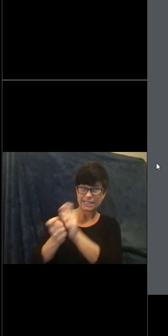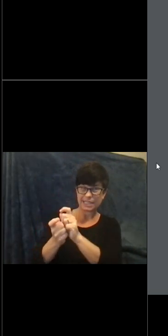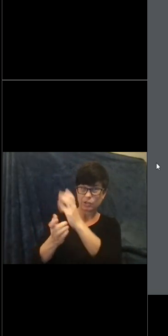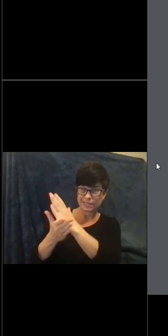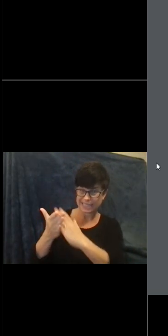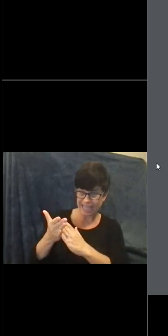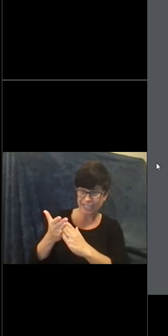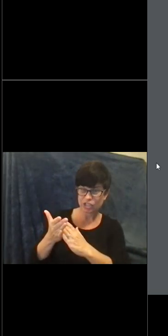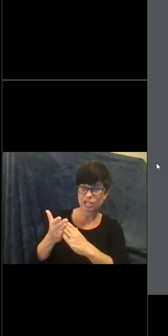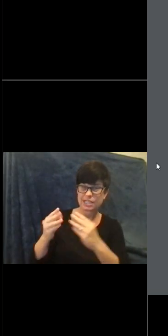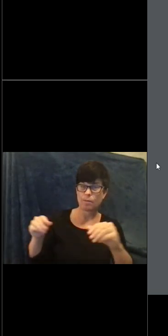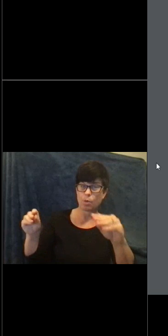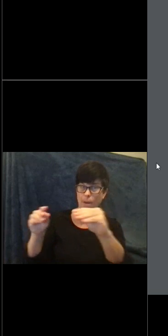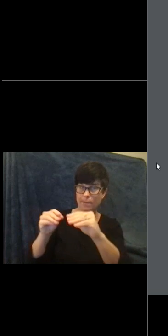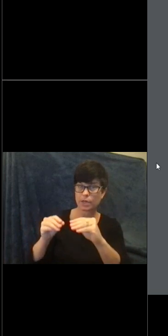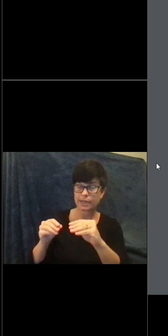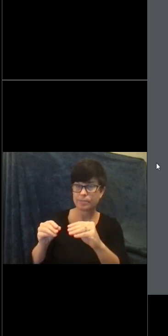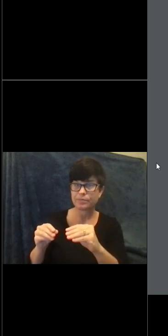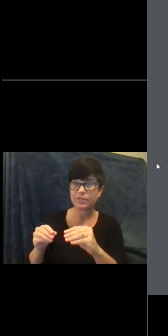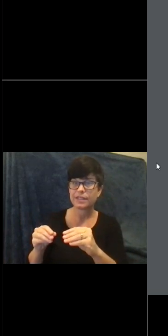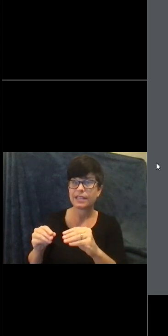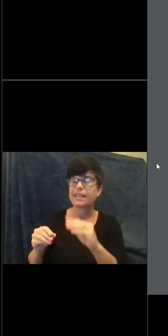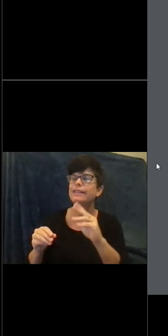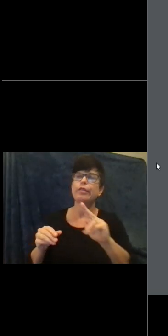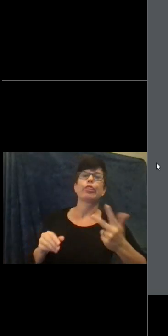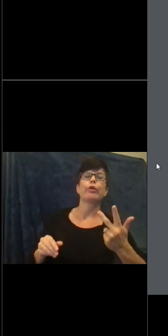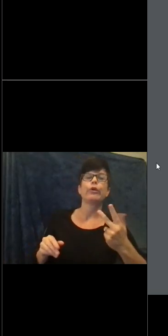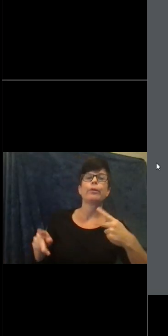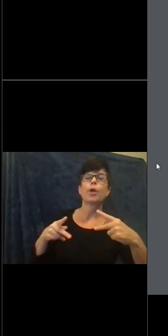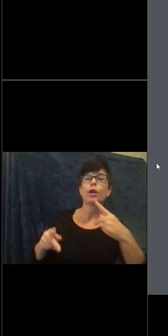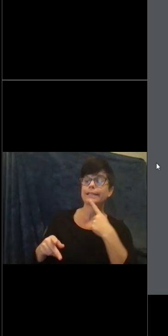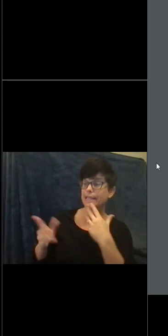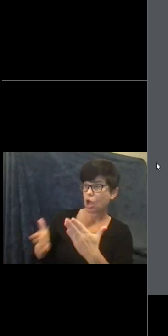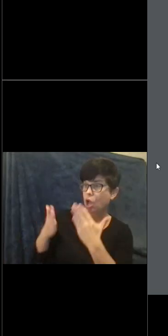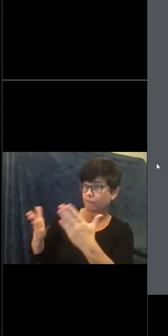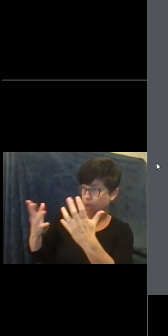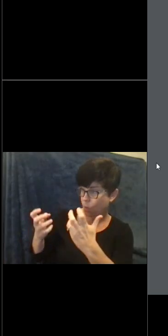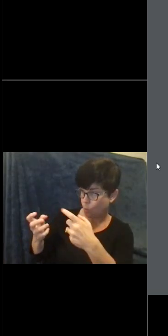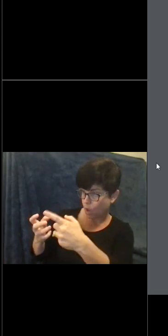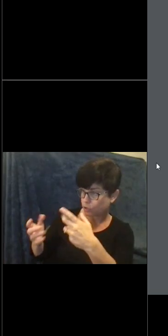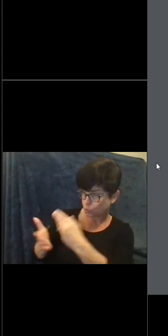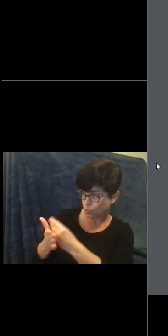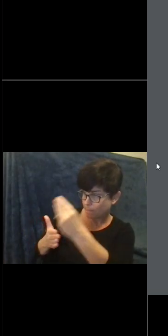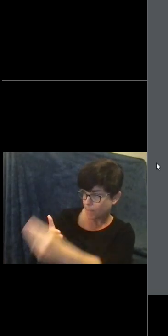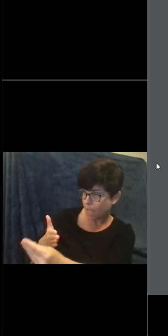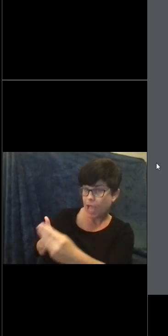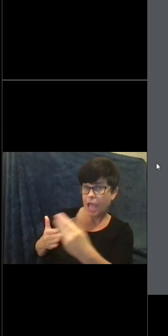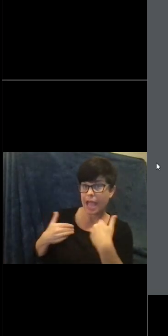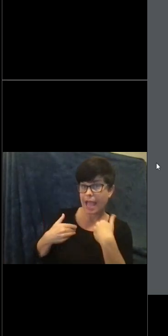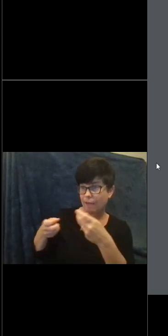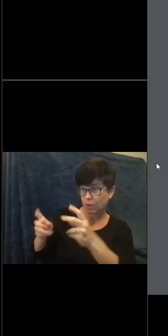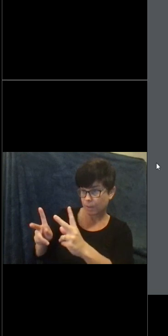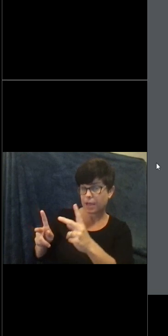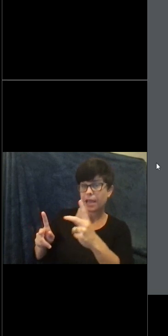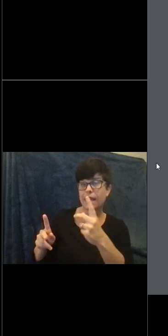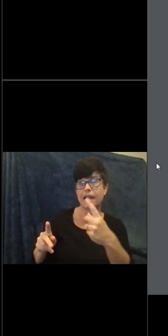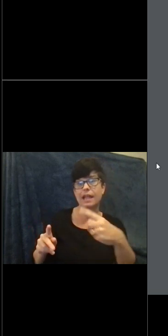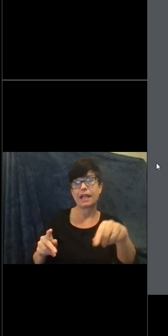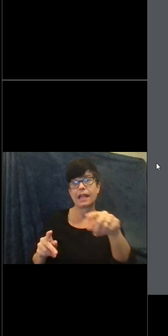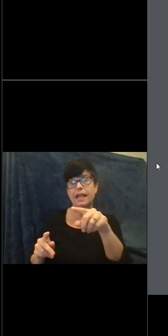of property, if some third party had come in and offered to make an offer, the CRA would have had an opportunity to purchase the land